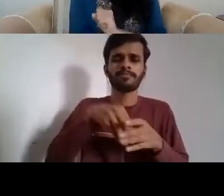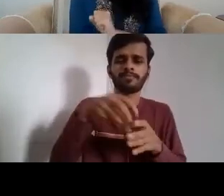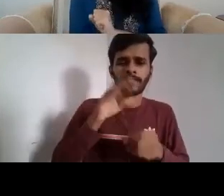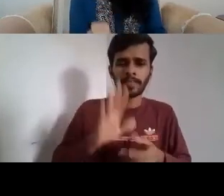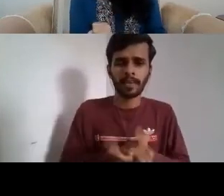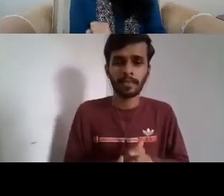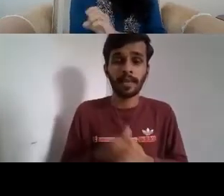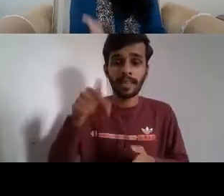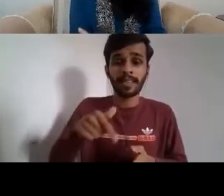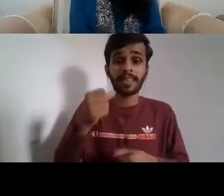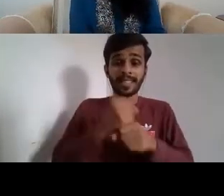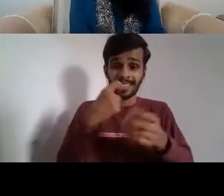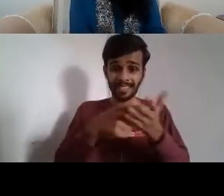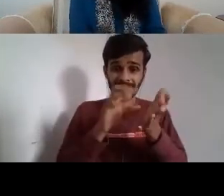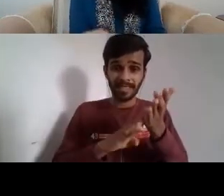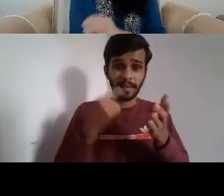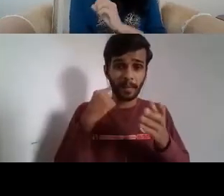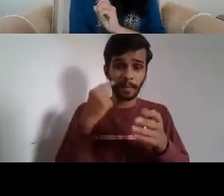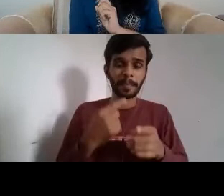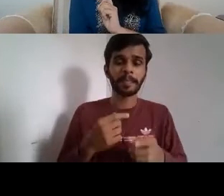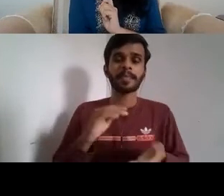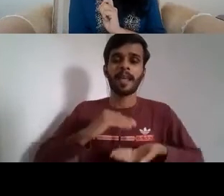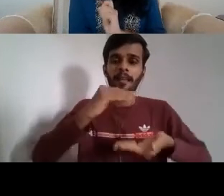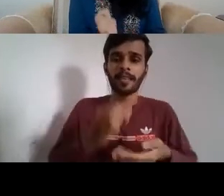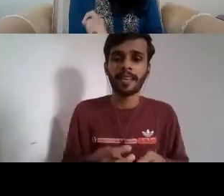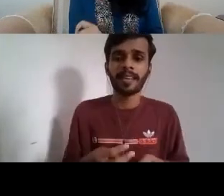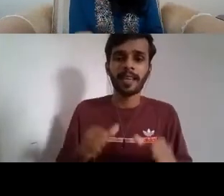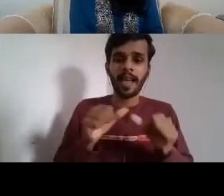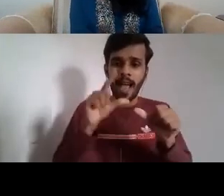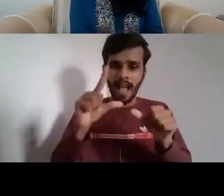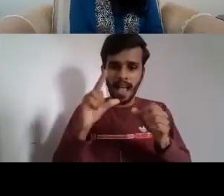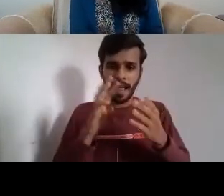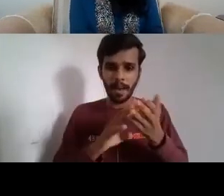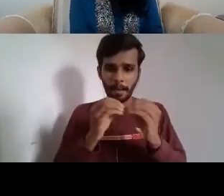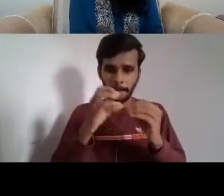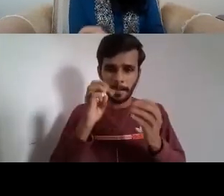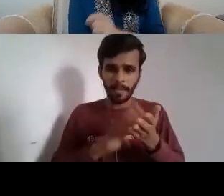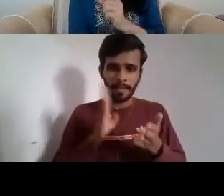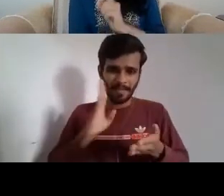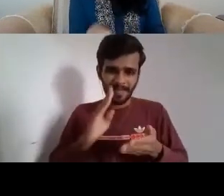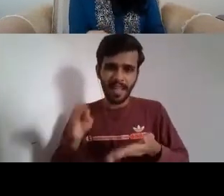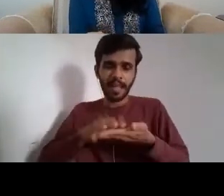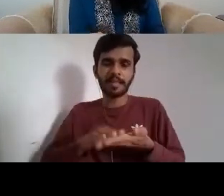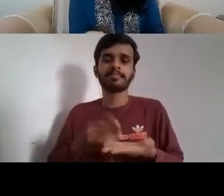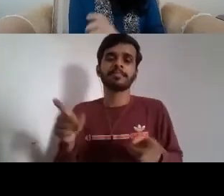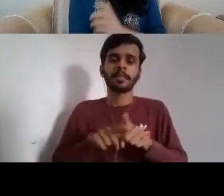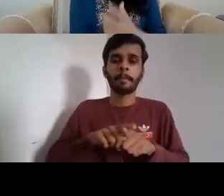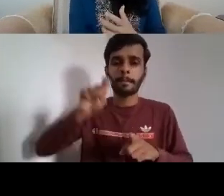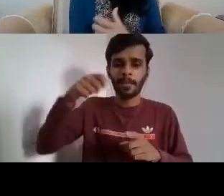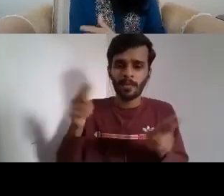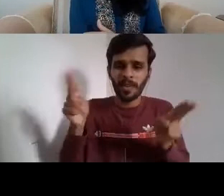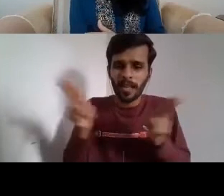Grammy Award-winning triple album and a documentary film. This event also